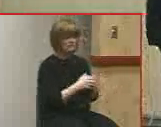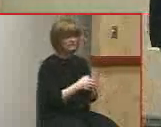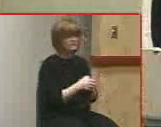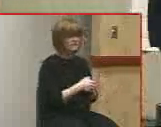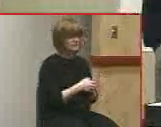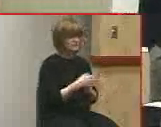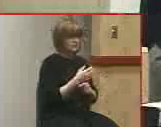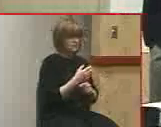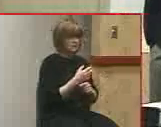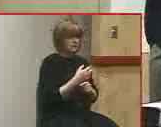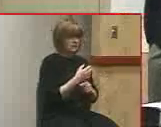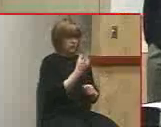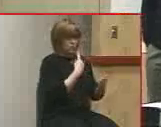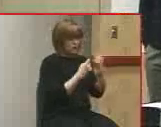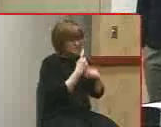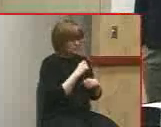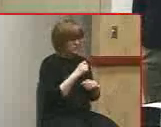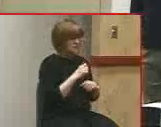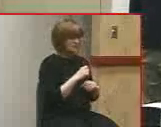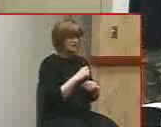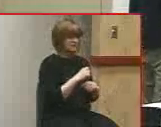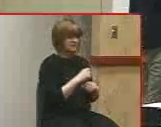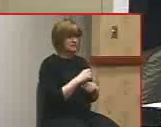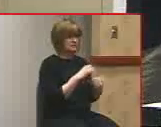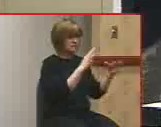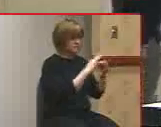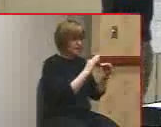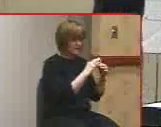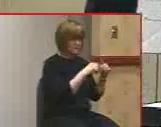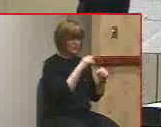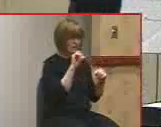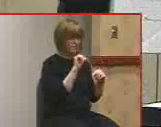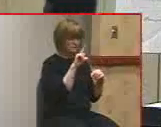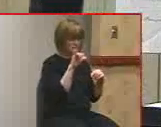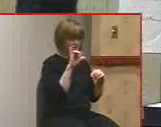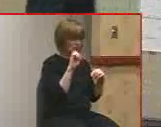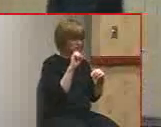about Allison or any other comments about Allison?